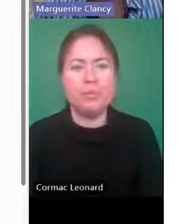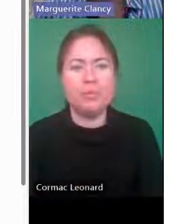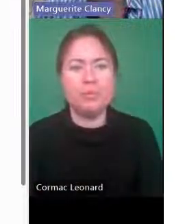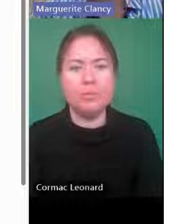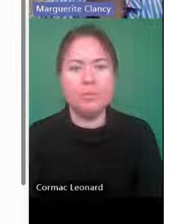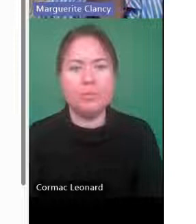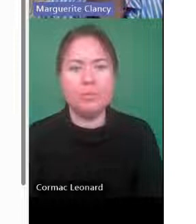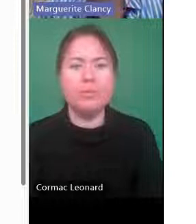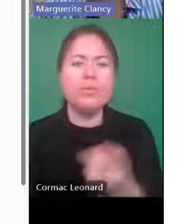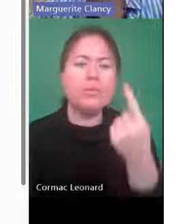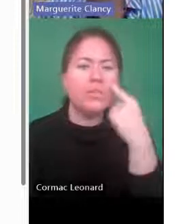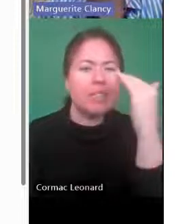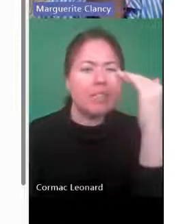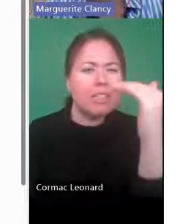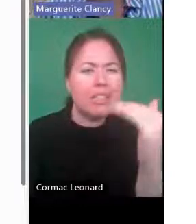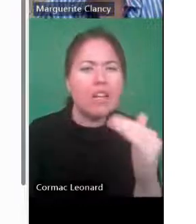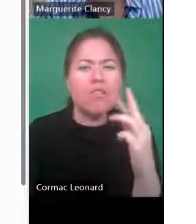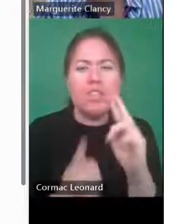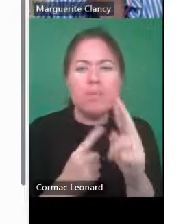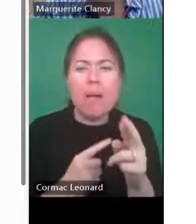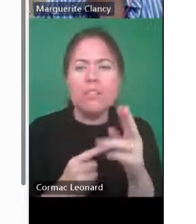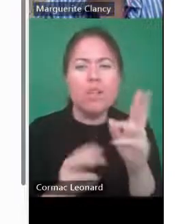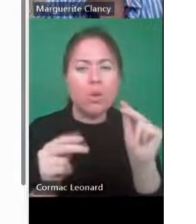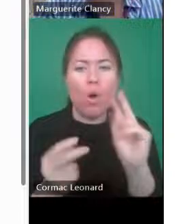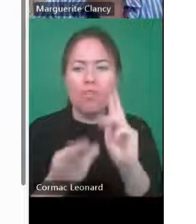this no response yet. Some